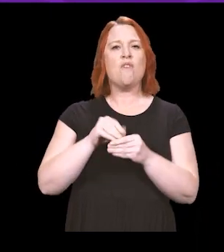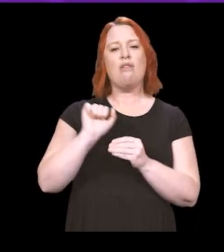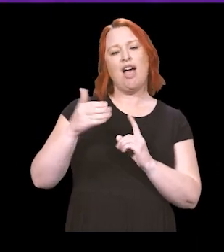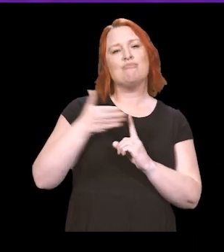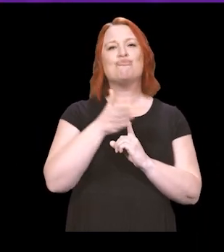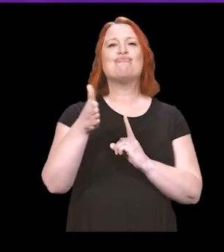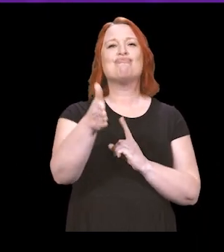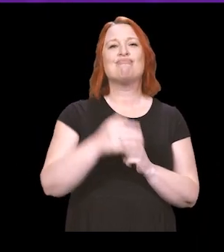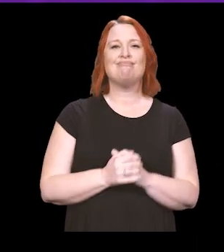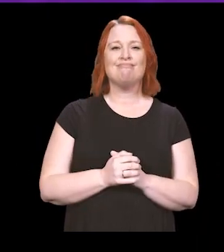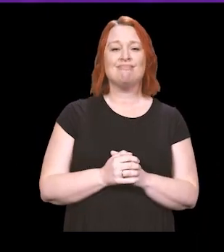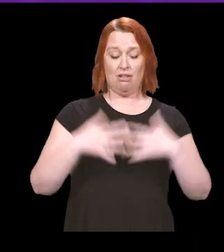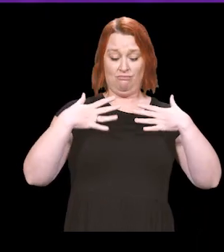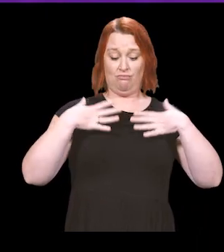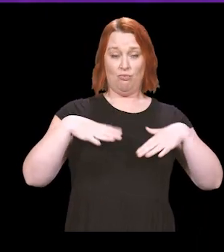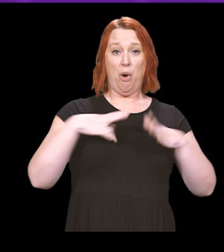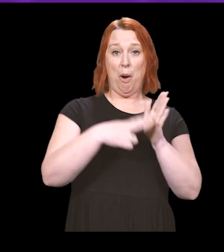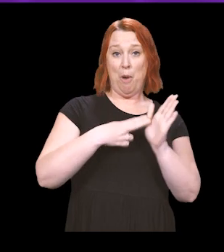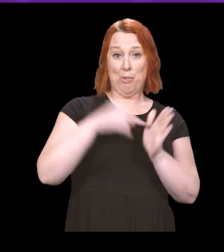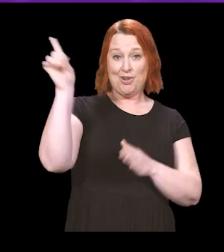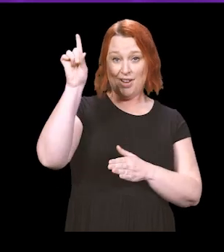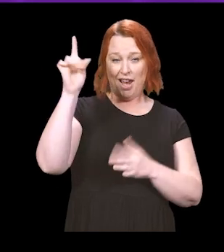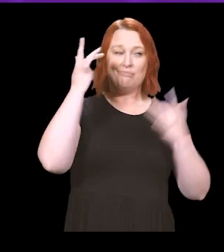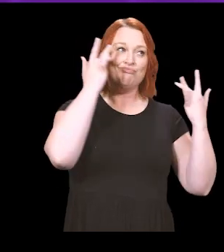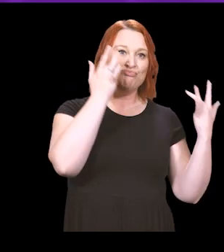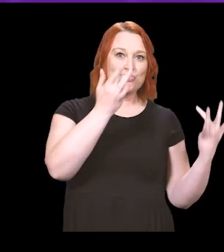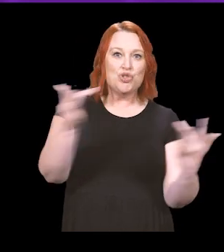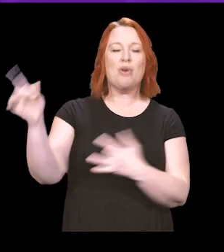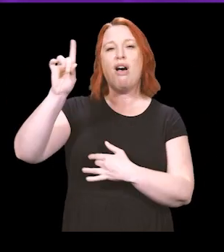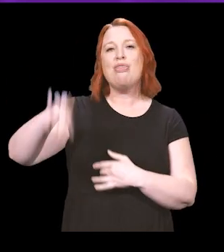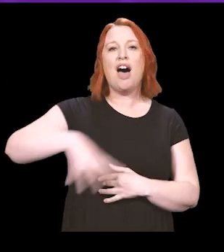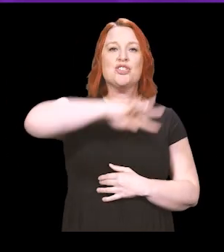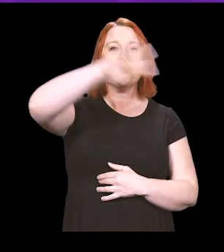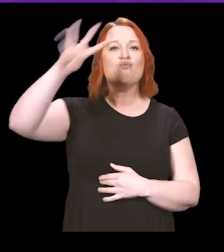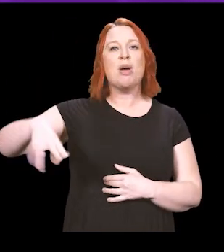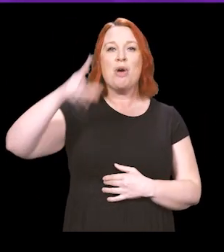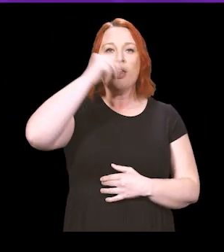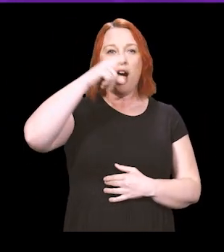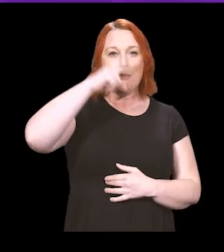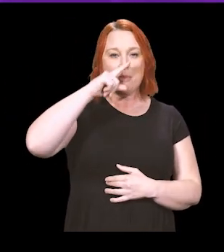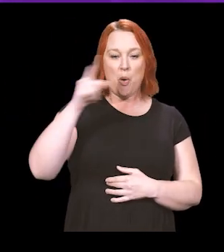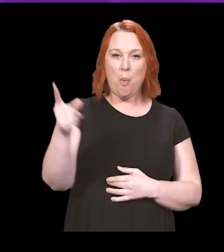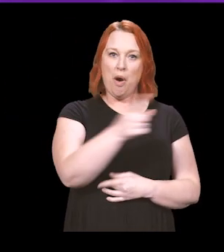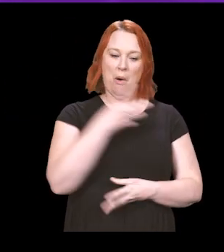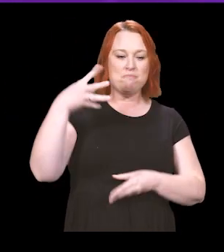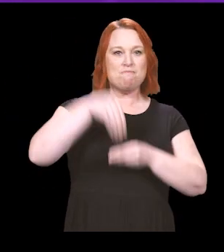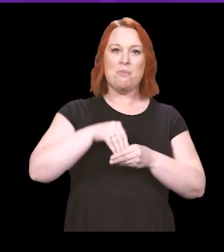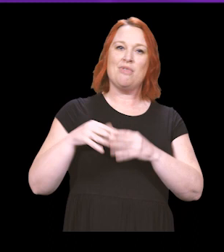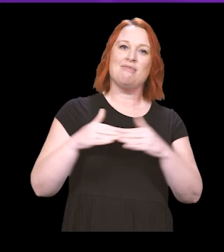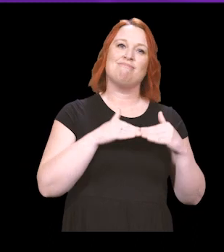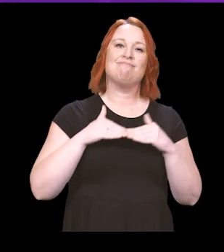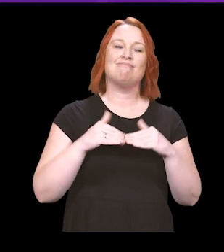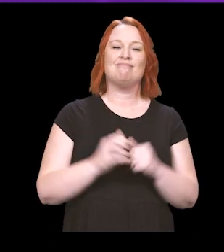that. By wearing purple on this day, we'll demonstrate to thousands of rainbow young people across Australia that we're in this